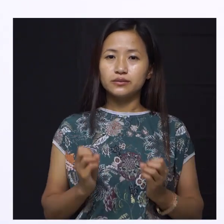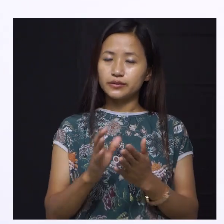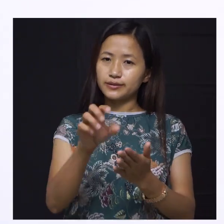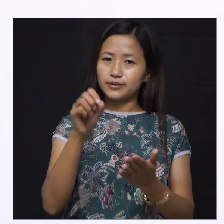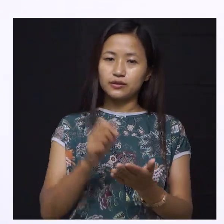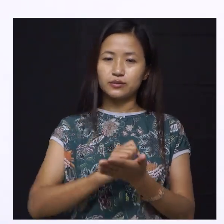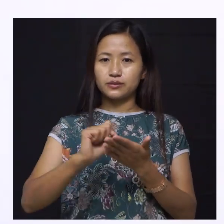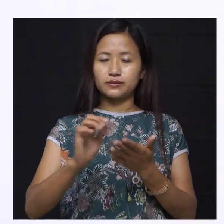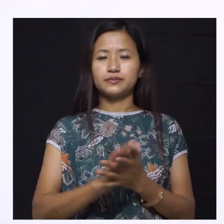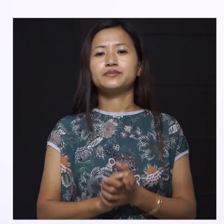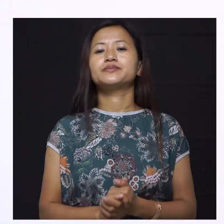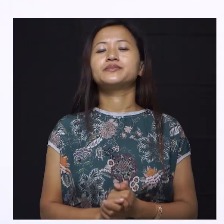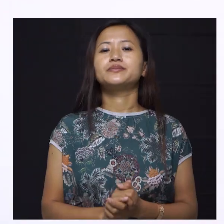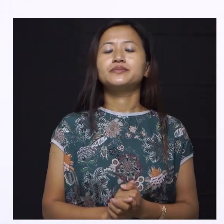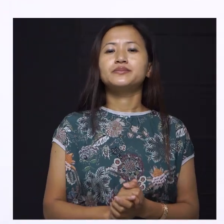okay?